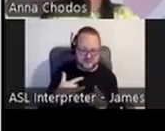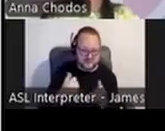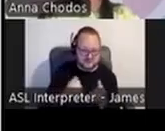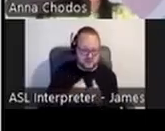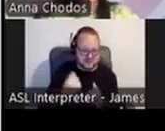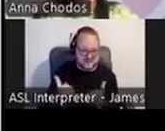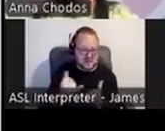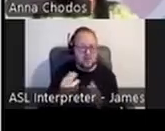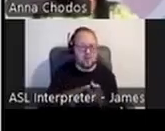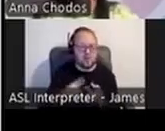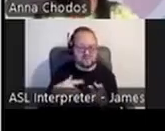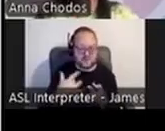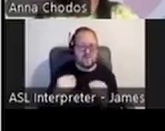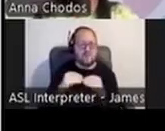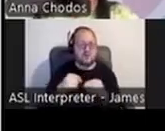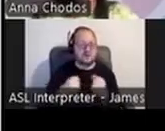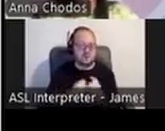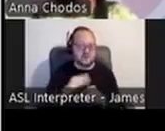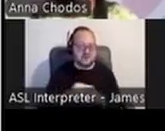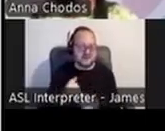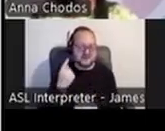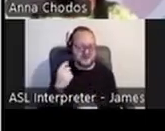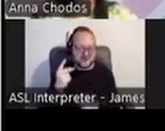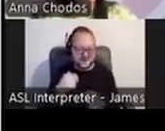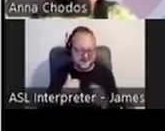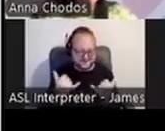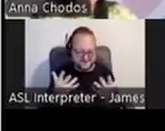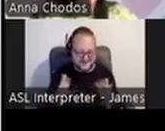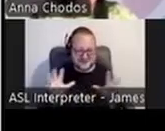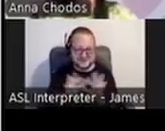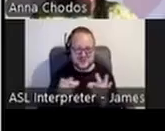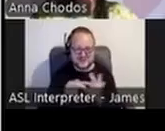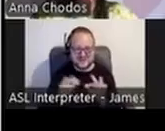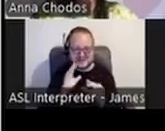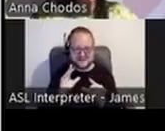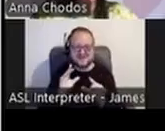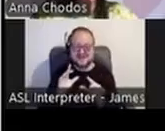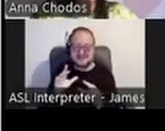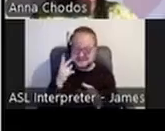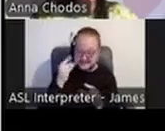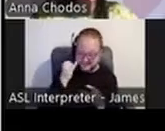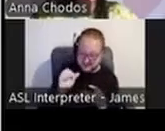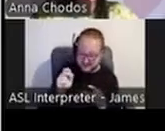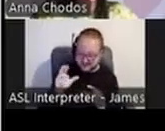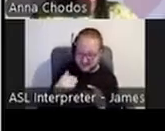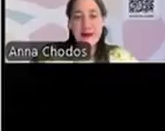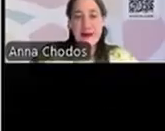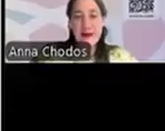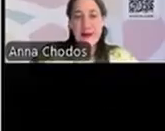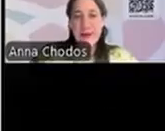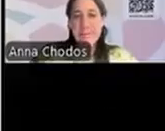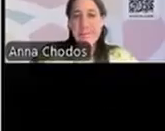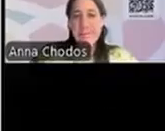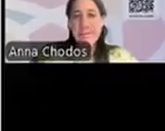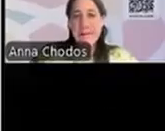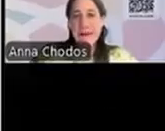stop talking and see if Jennifer has anything to add there too. Yeah, those are really great measures. And it's wonderful that